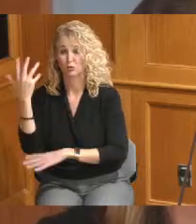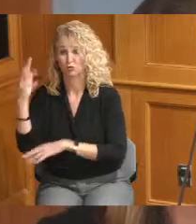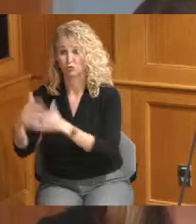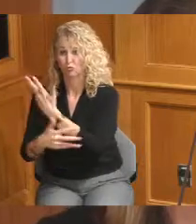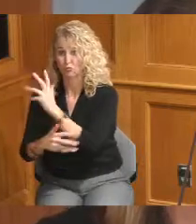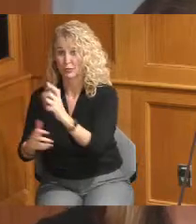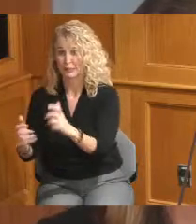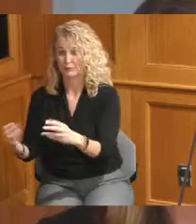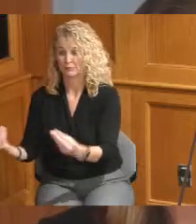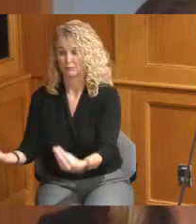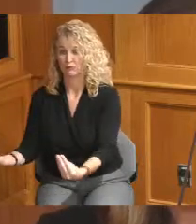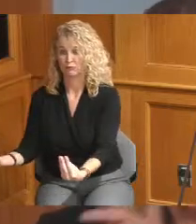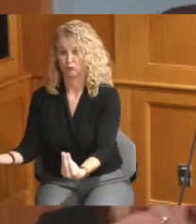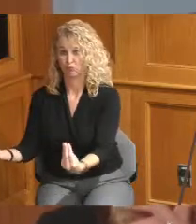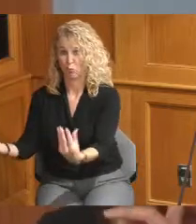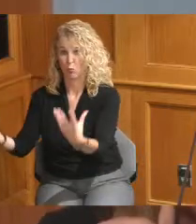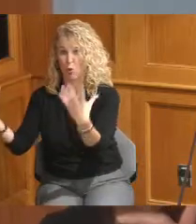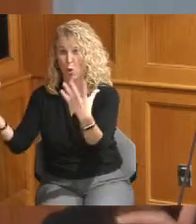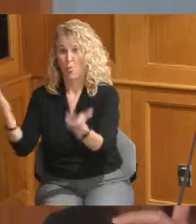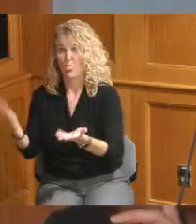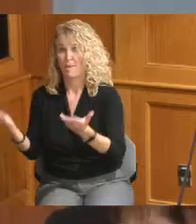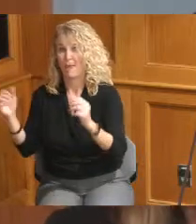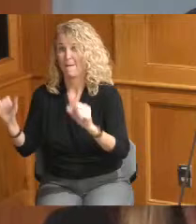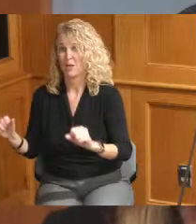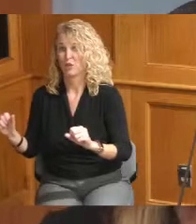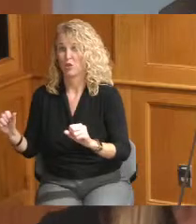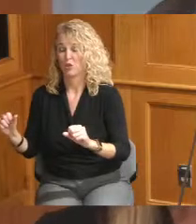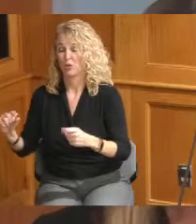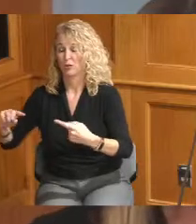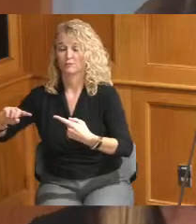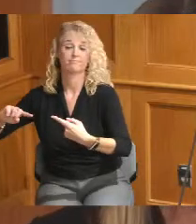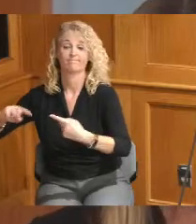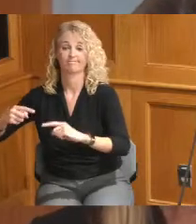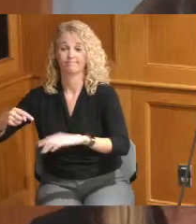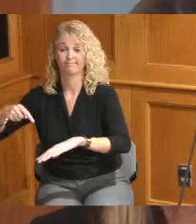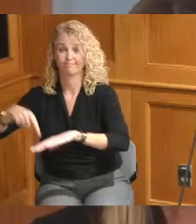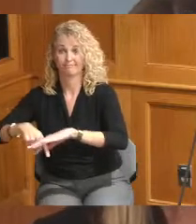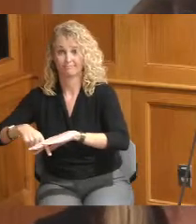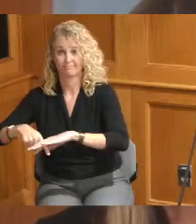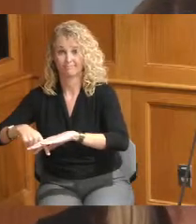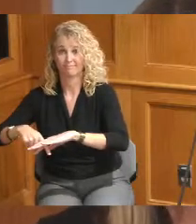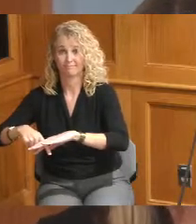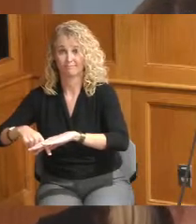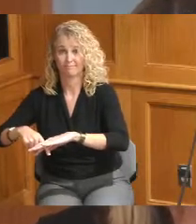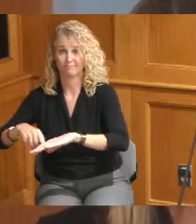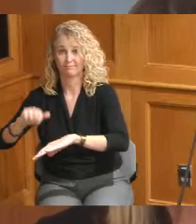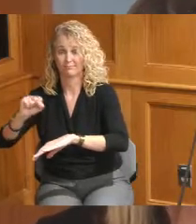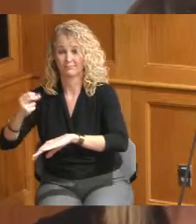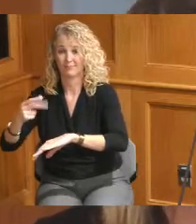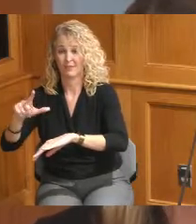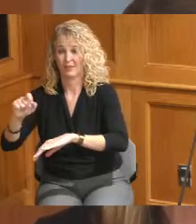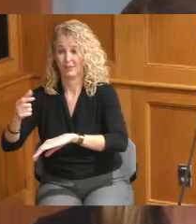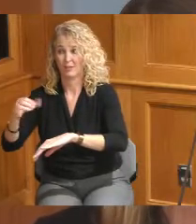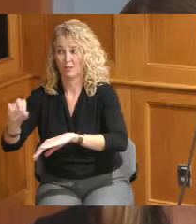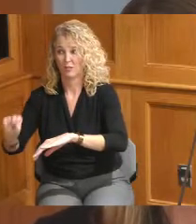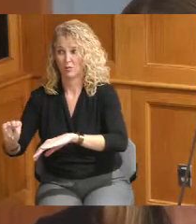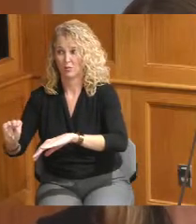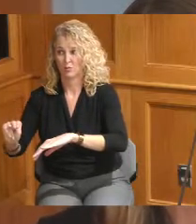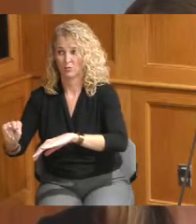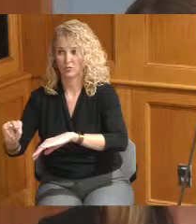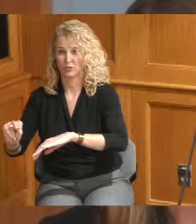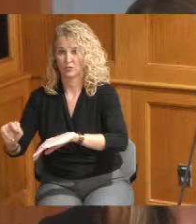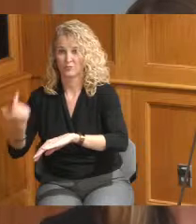and shrubs and things that could potentially puncture the lining of those ash lagoons. And so we're